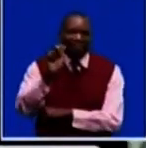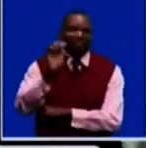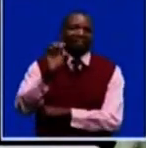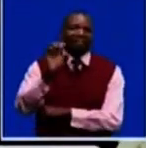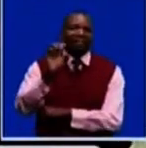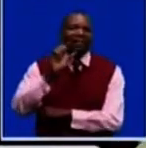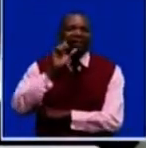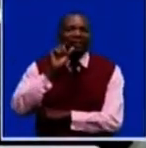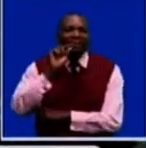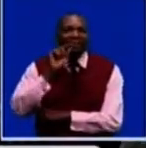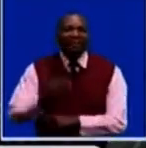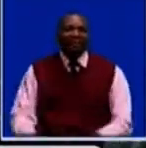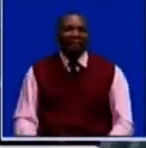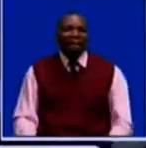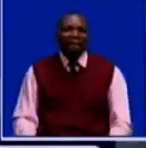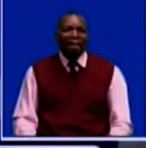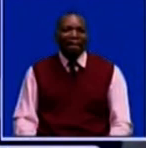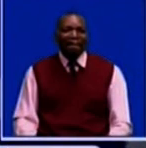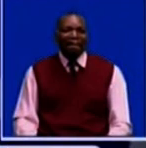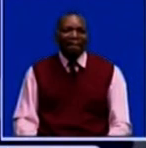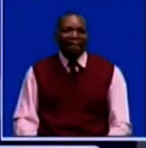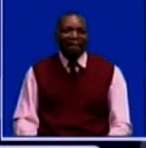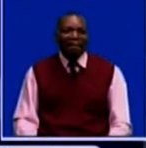in Livingstone.